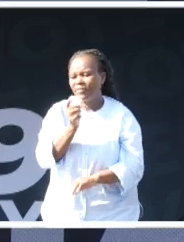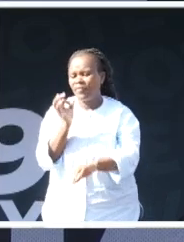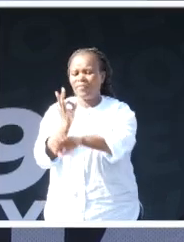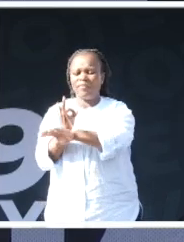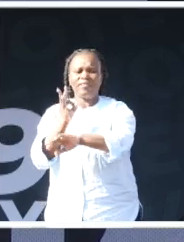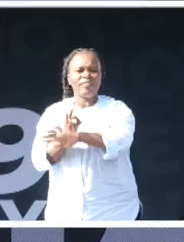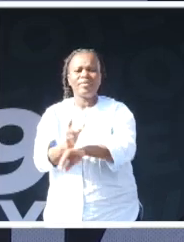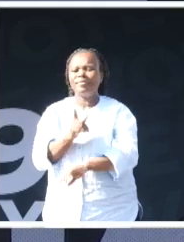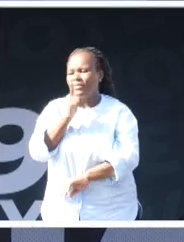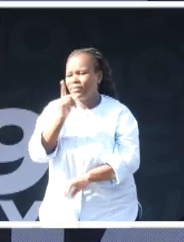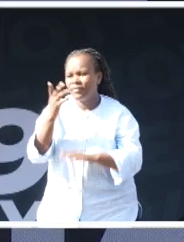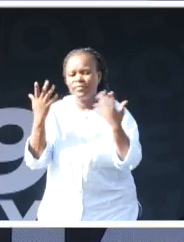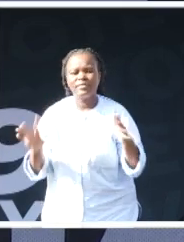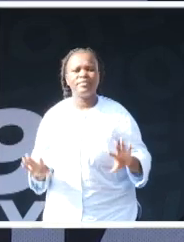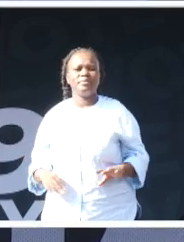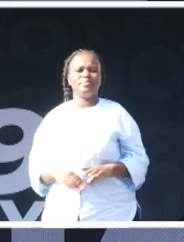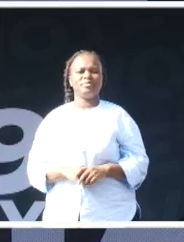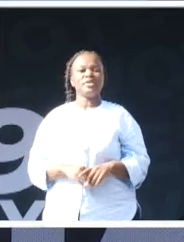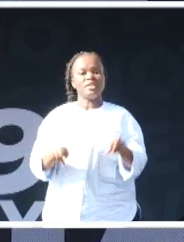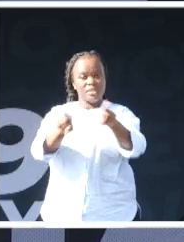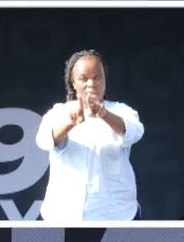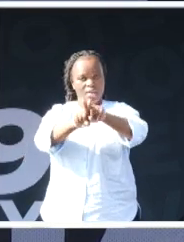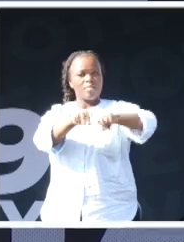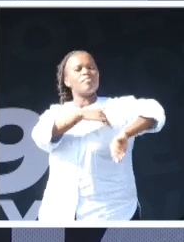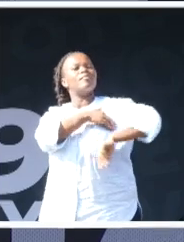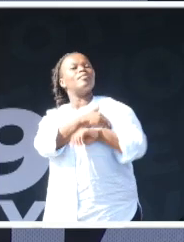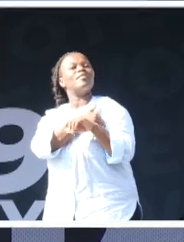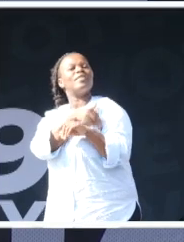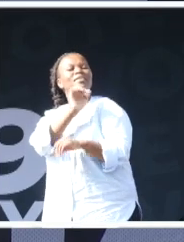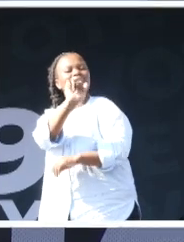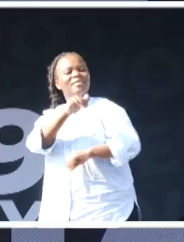fathers. That